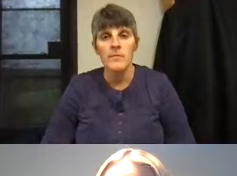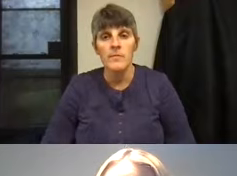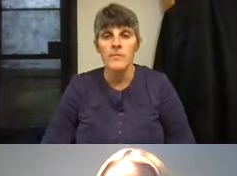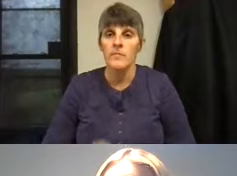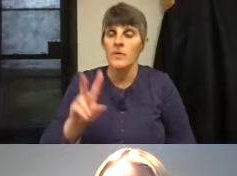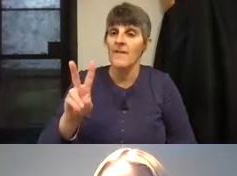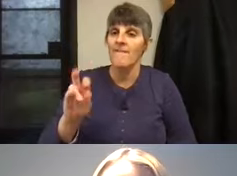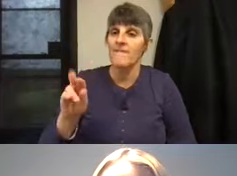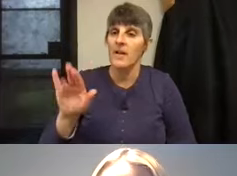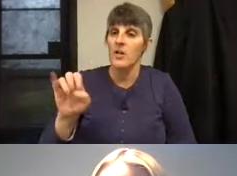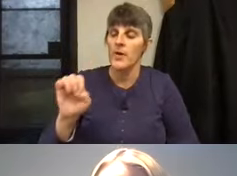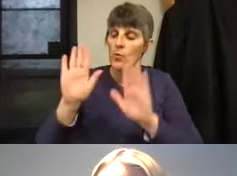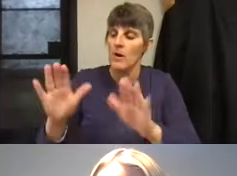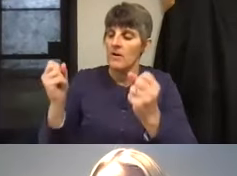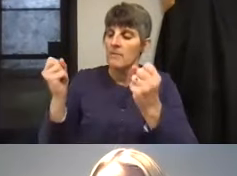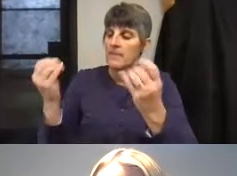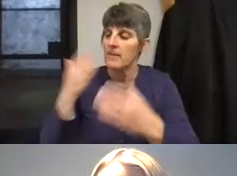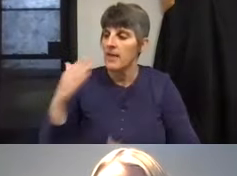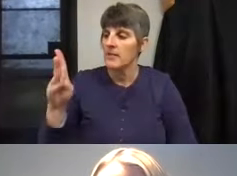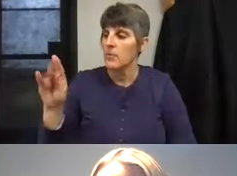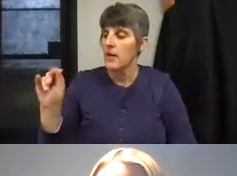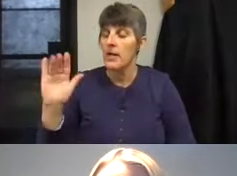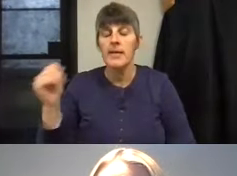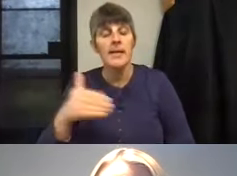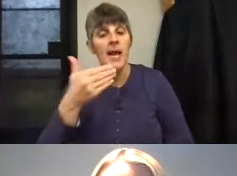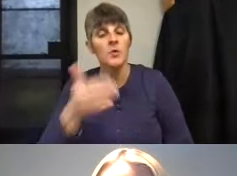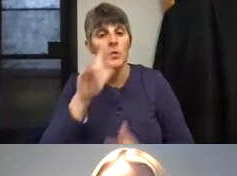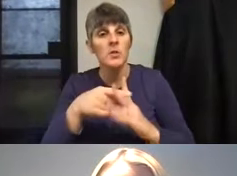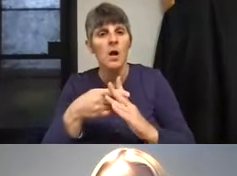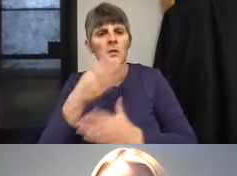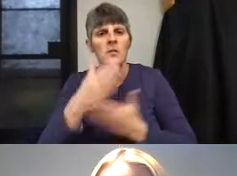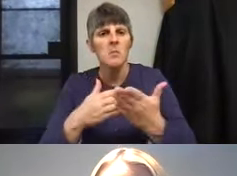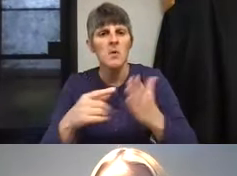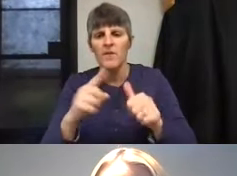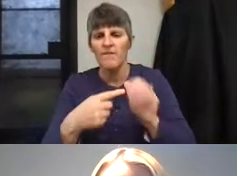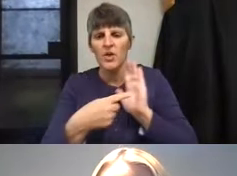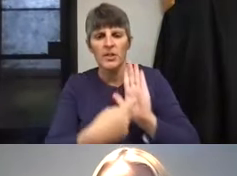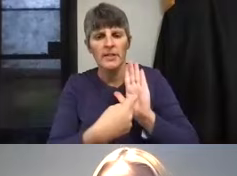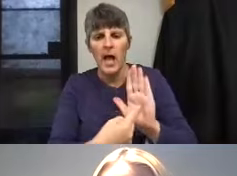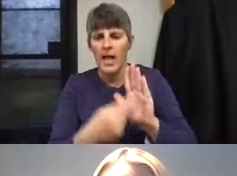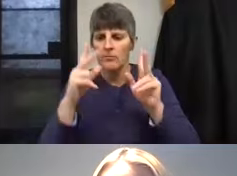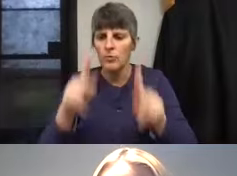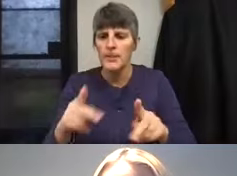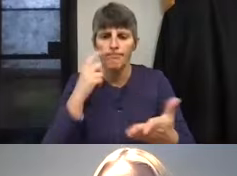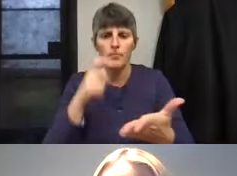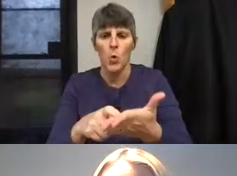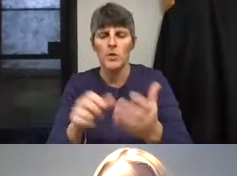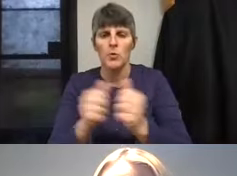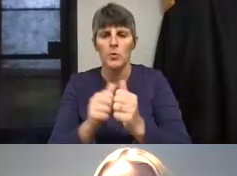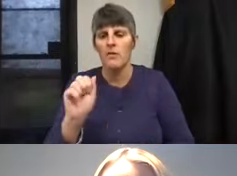Wonderful. Thanks so much, Brenna. So next we'll move into what are some of the first signs that somebody might see in